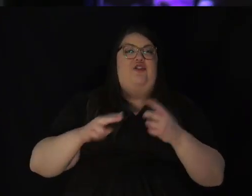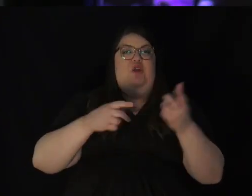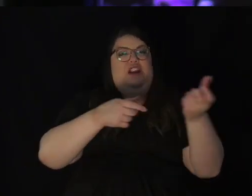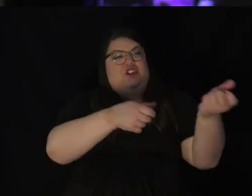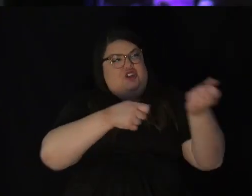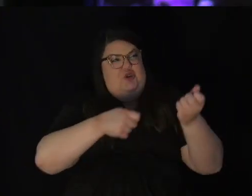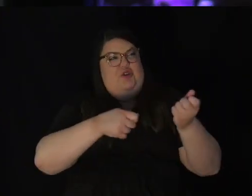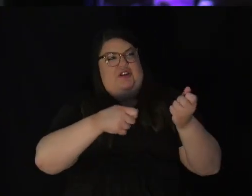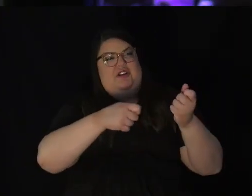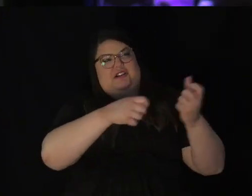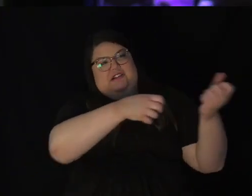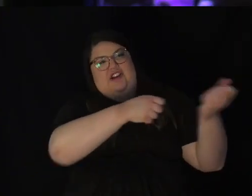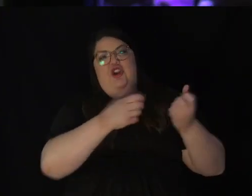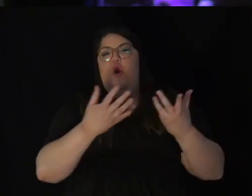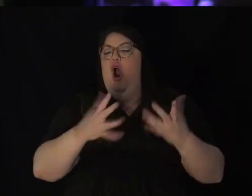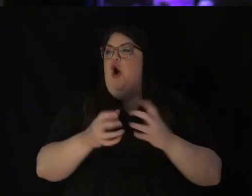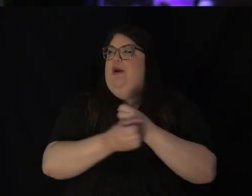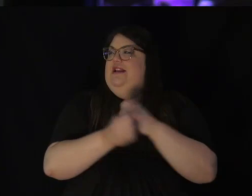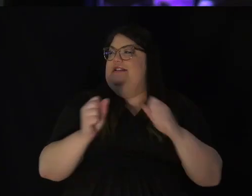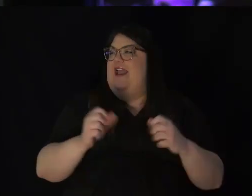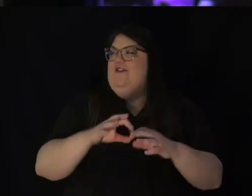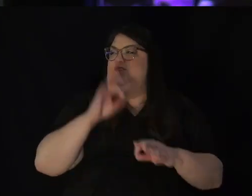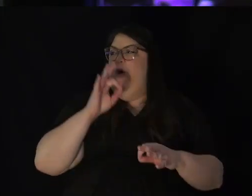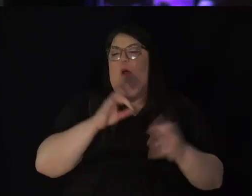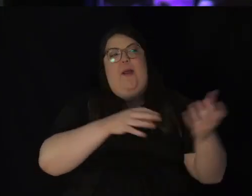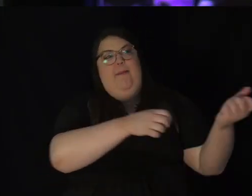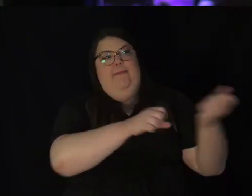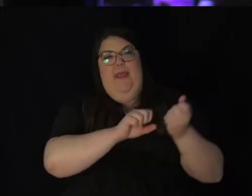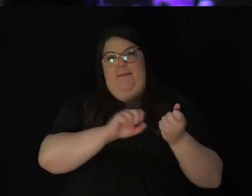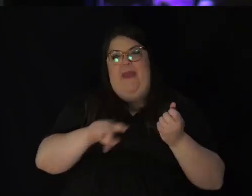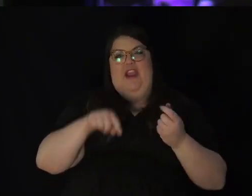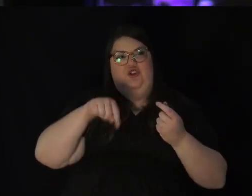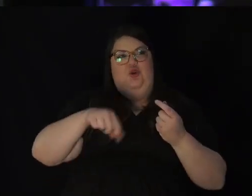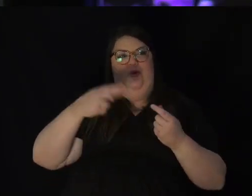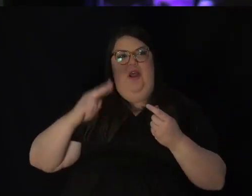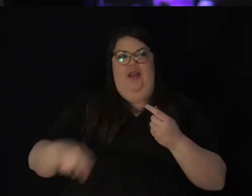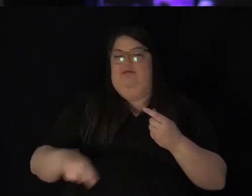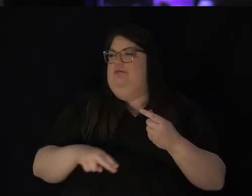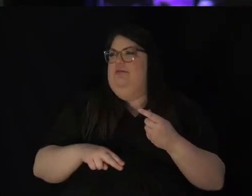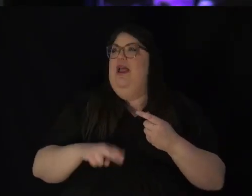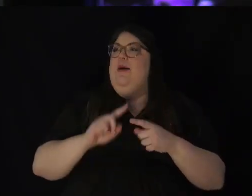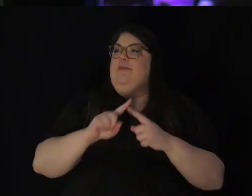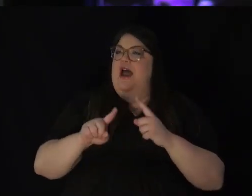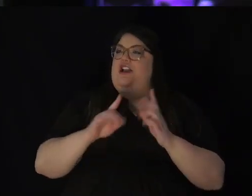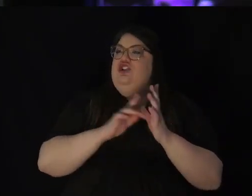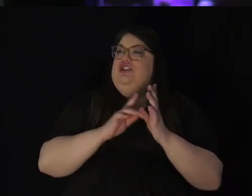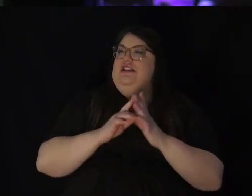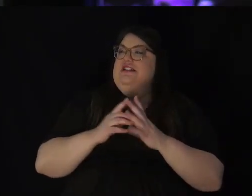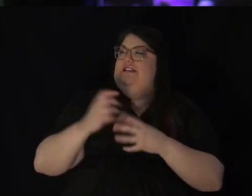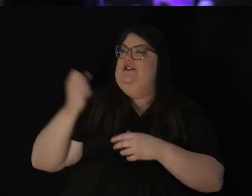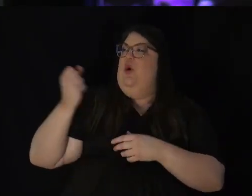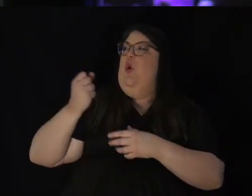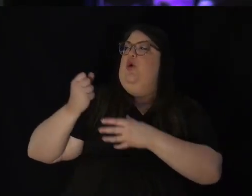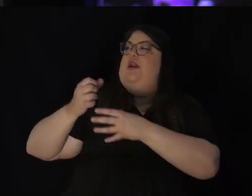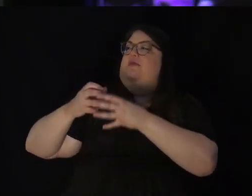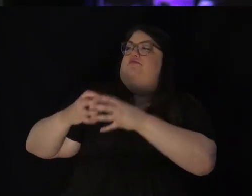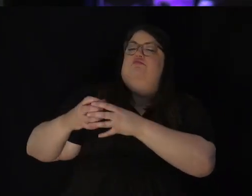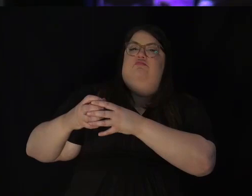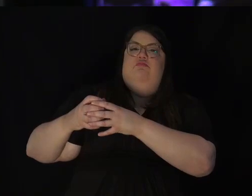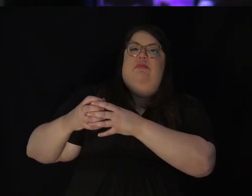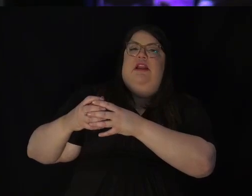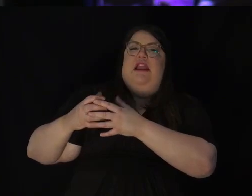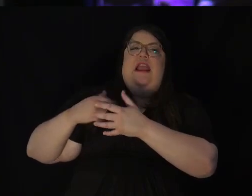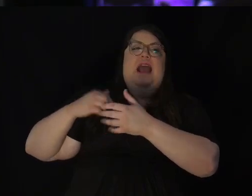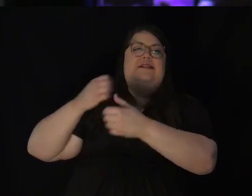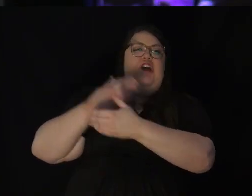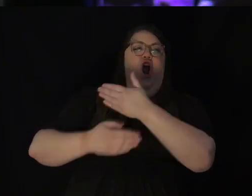soul back into the pit of hell. But Jesus is actually holding you tight. He's got